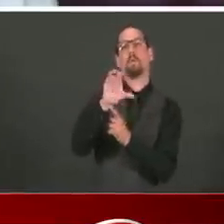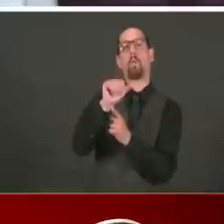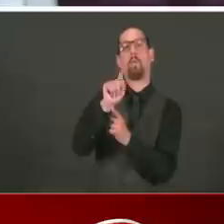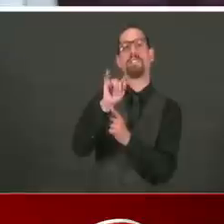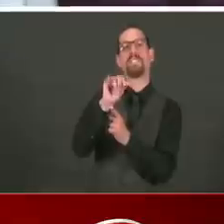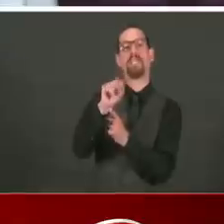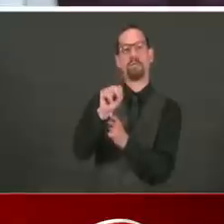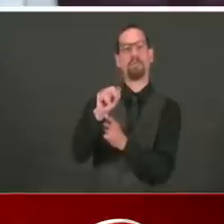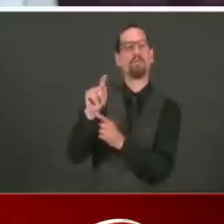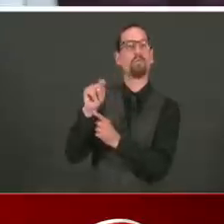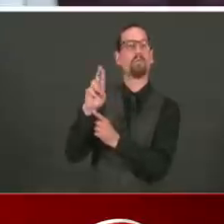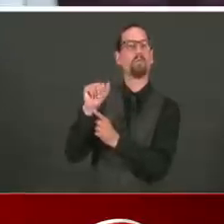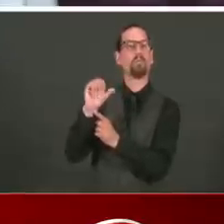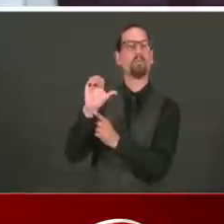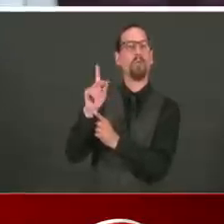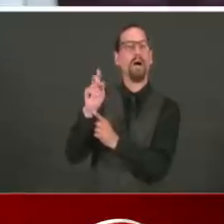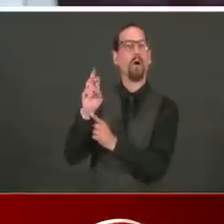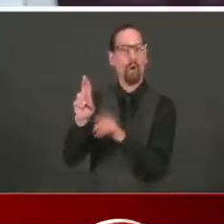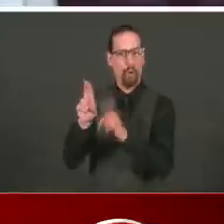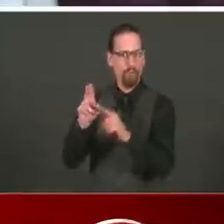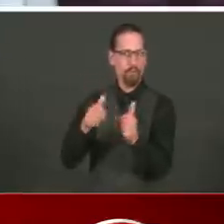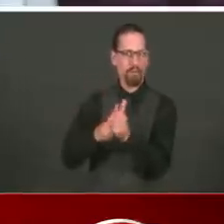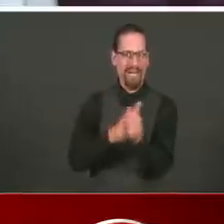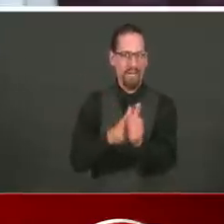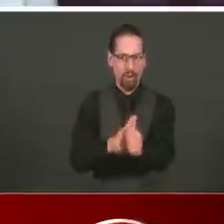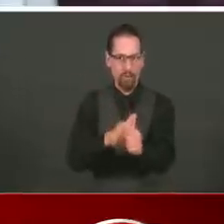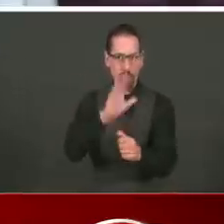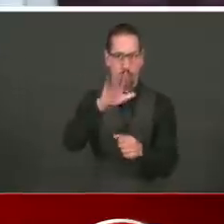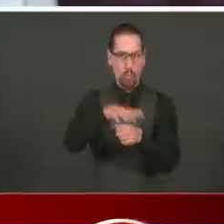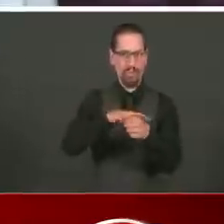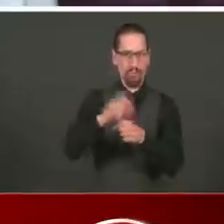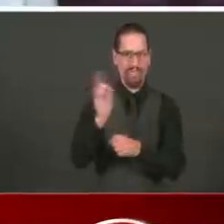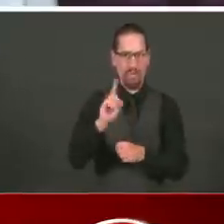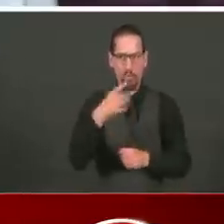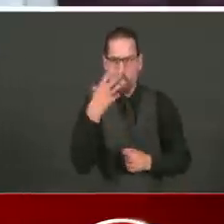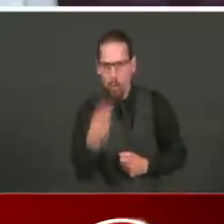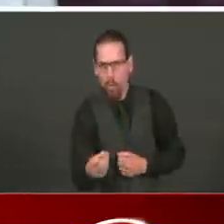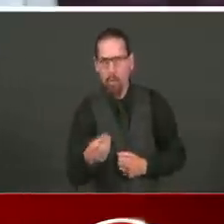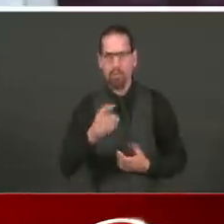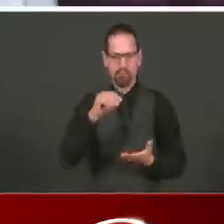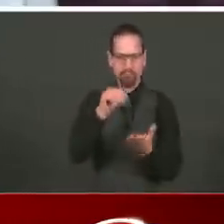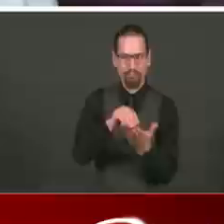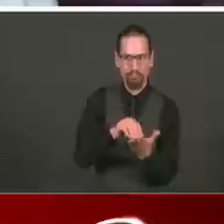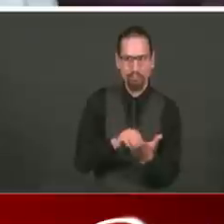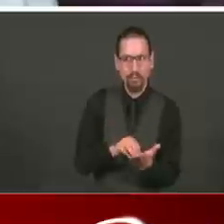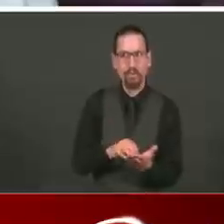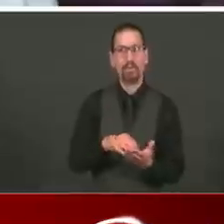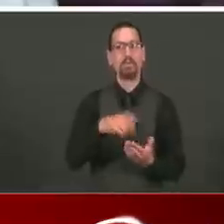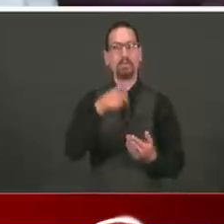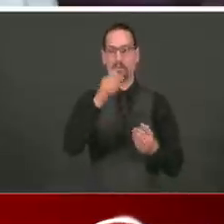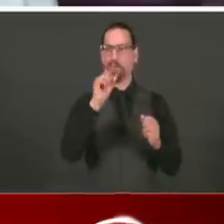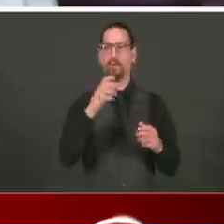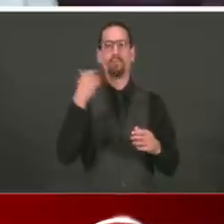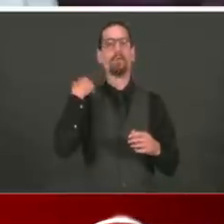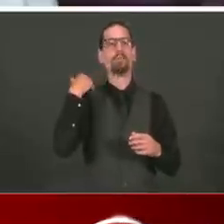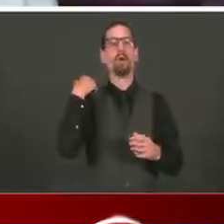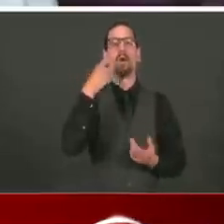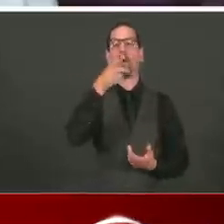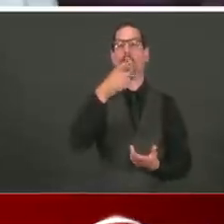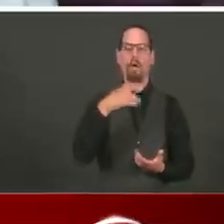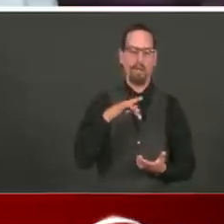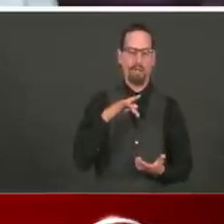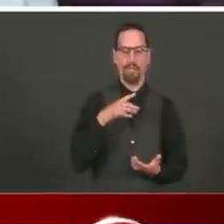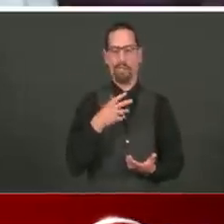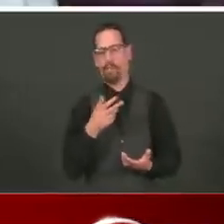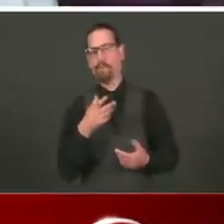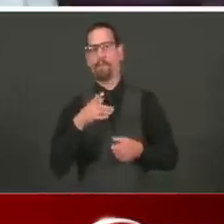version of the app. So under each address in your location diary, you can clarify where you were. So